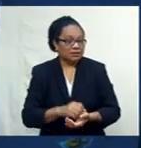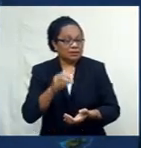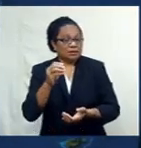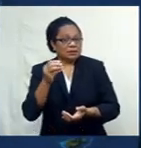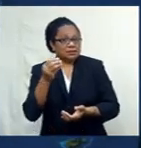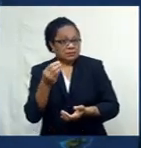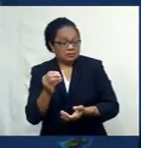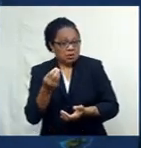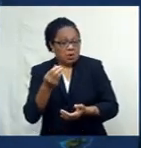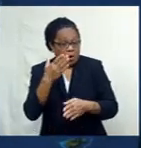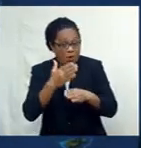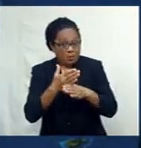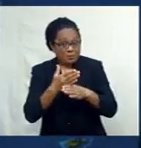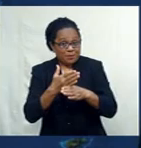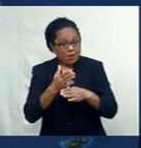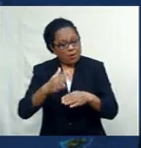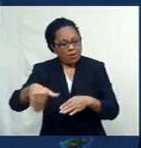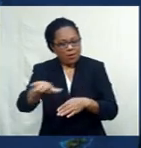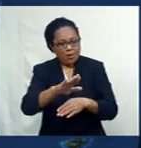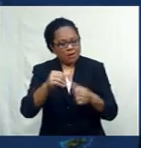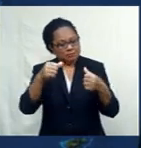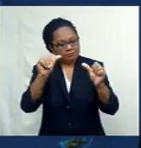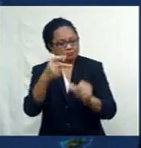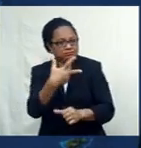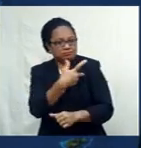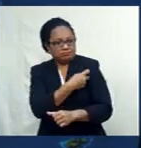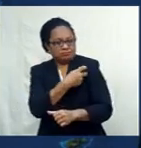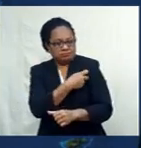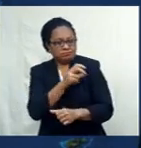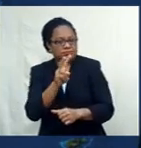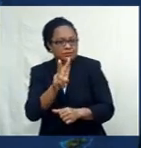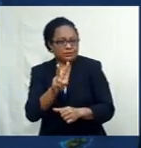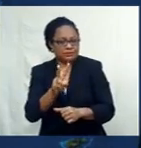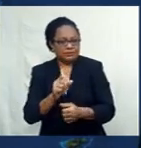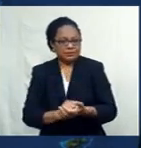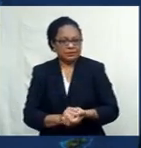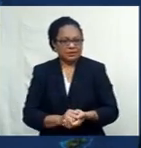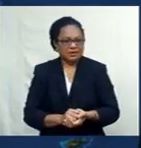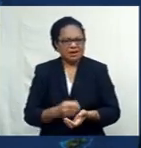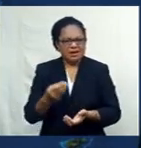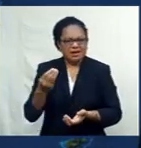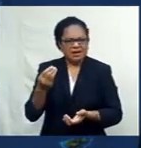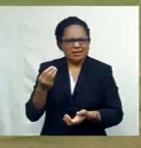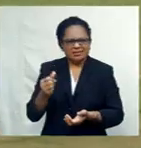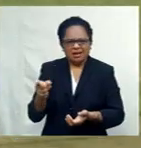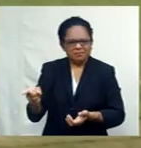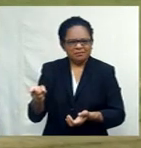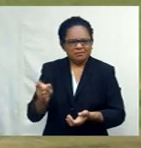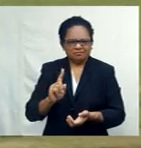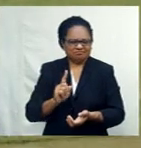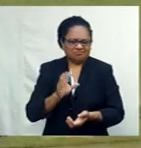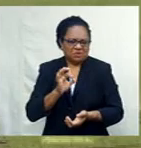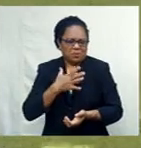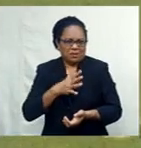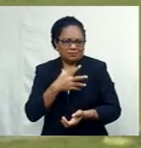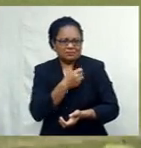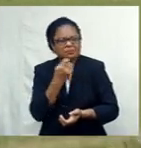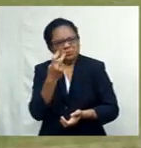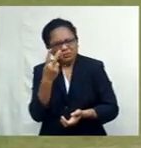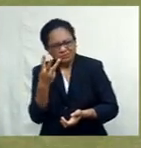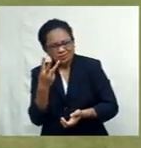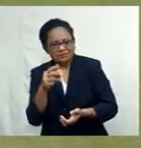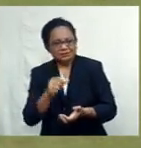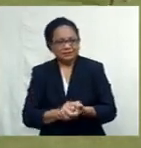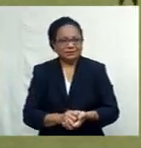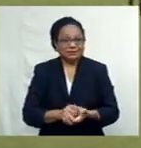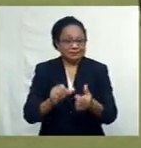to get the full team vaccinated, apart from 2 to 3 players who have decided that they don't want the jab at all. The association will draw up all